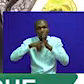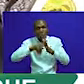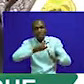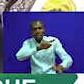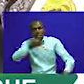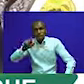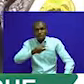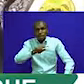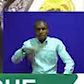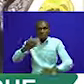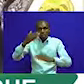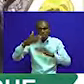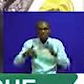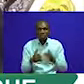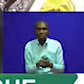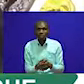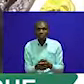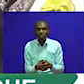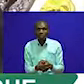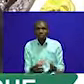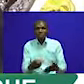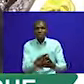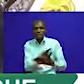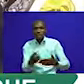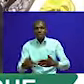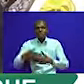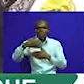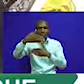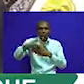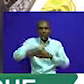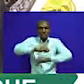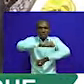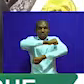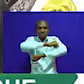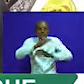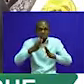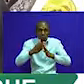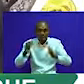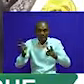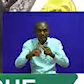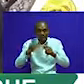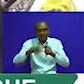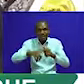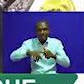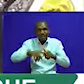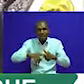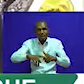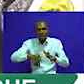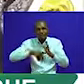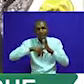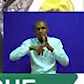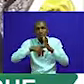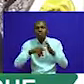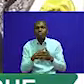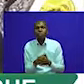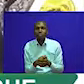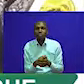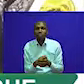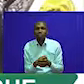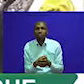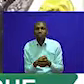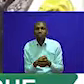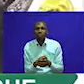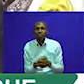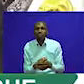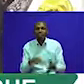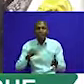arrestors. Next week we'll be having schools opening. We are putting in place plans to ensure that learning is